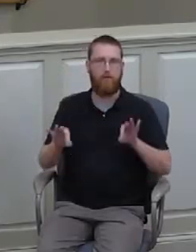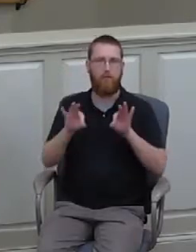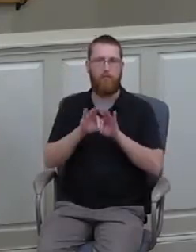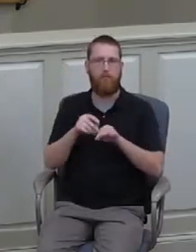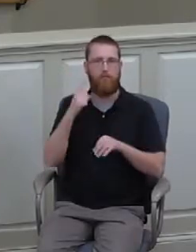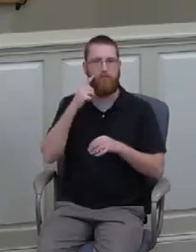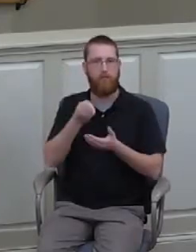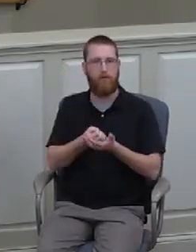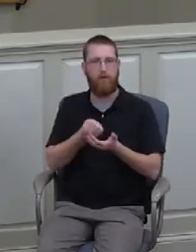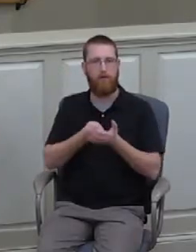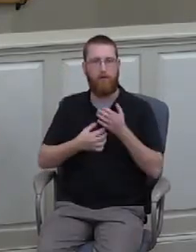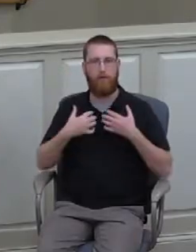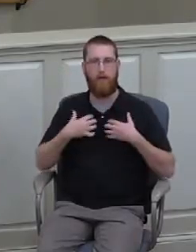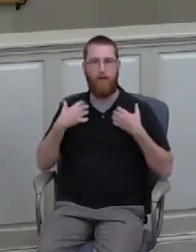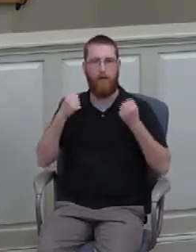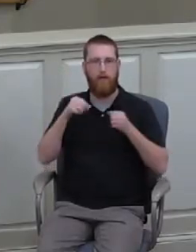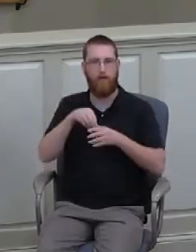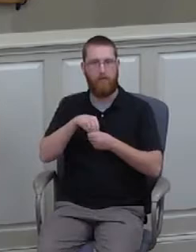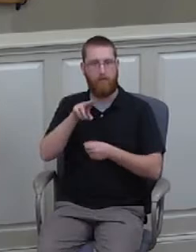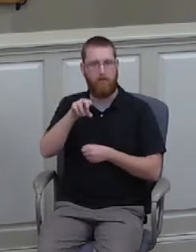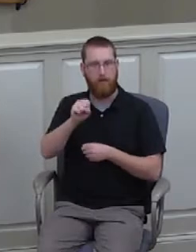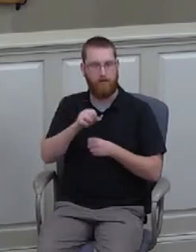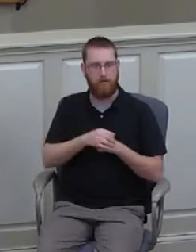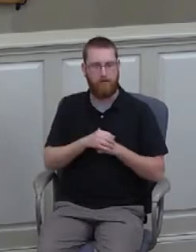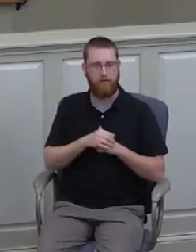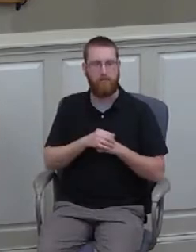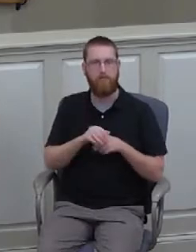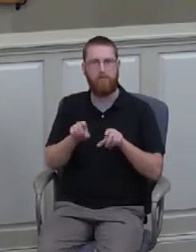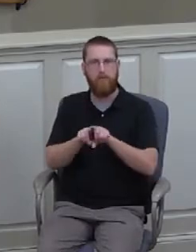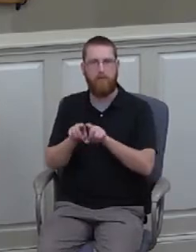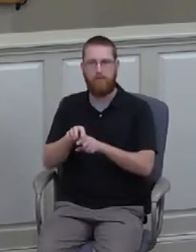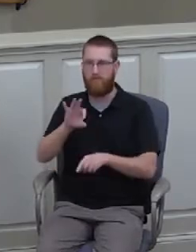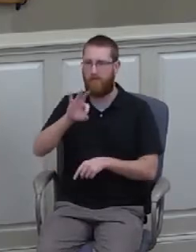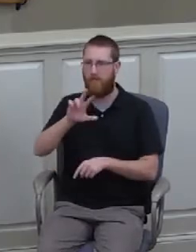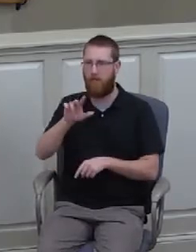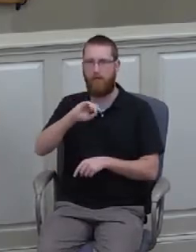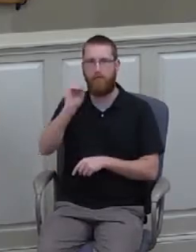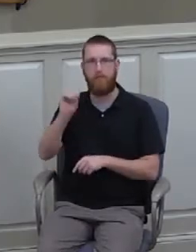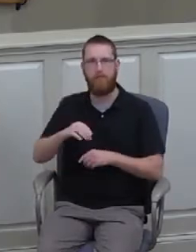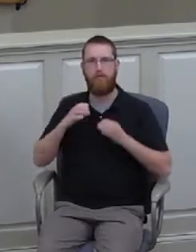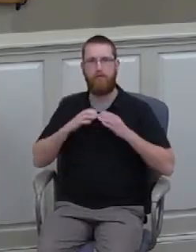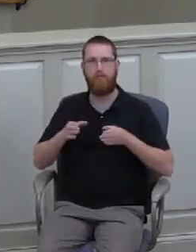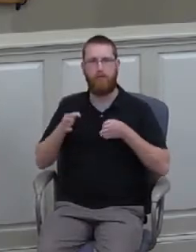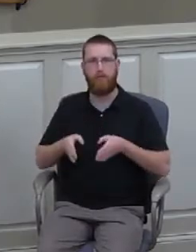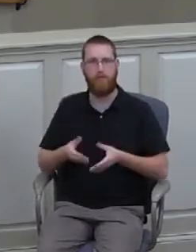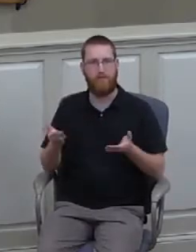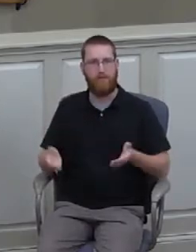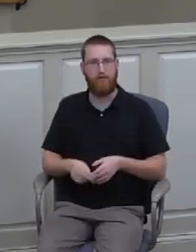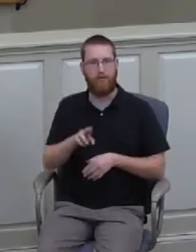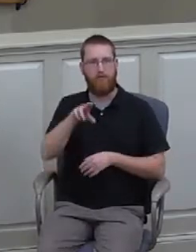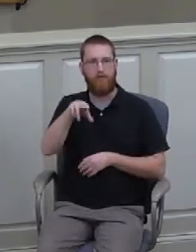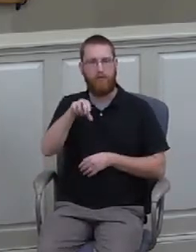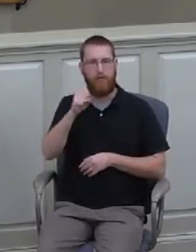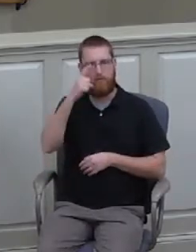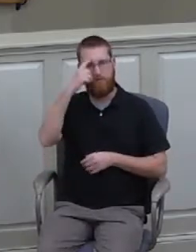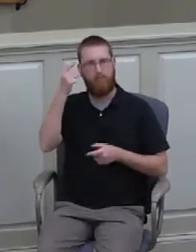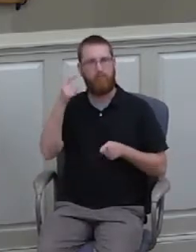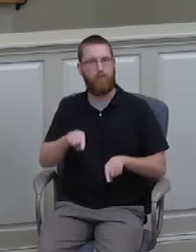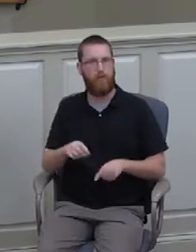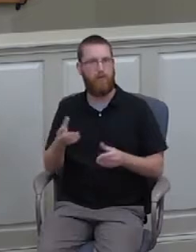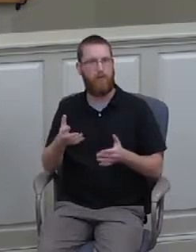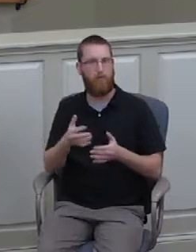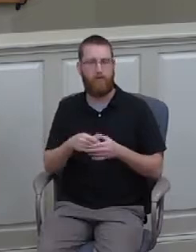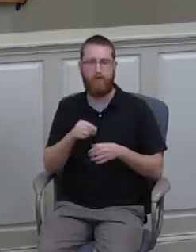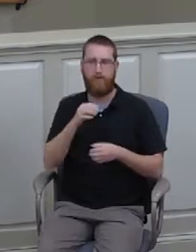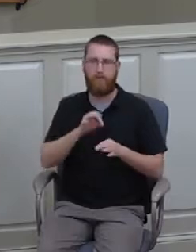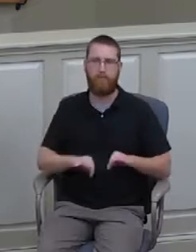economic health of the United States, and whereas 93% of consumers in the United States agree that it is important